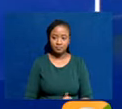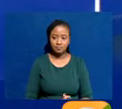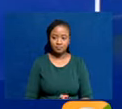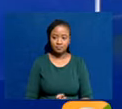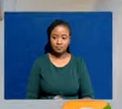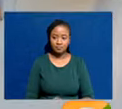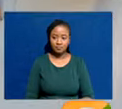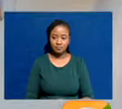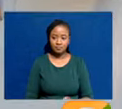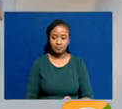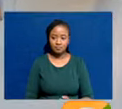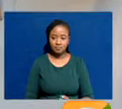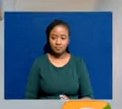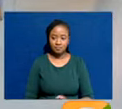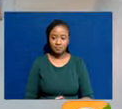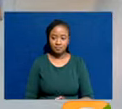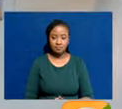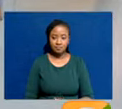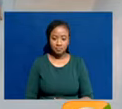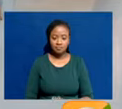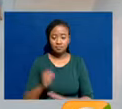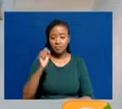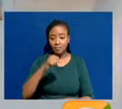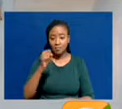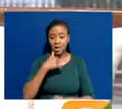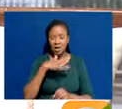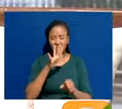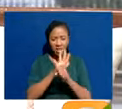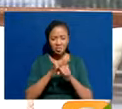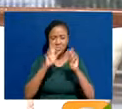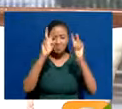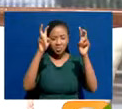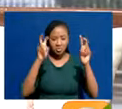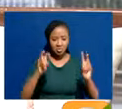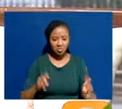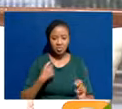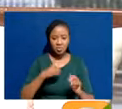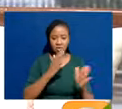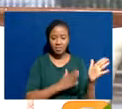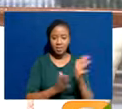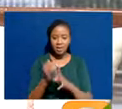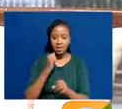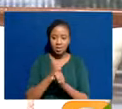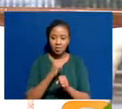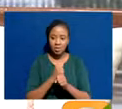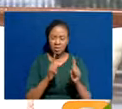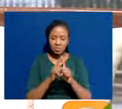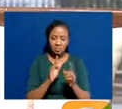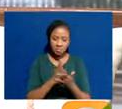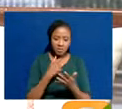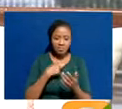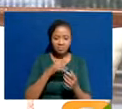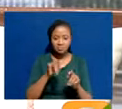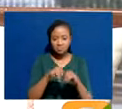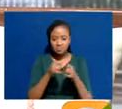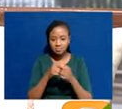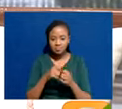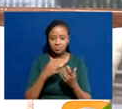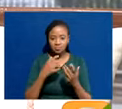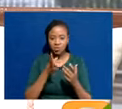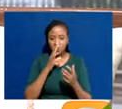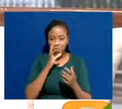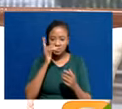the rainy season. Yeah. As I've said, there are a lot of issues, how those buildings have been done. Some have interfered with sewer lines, with water,